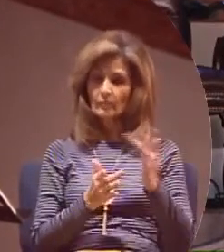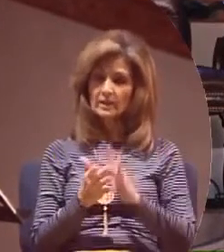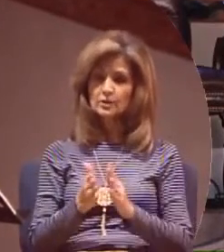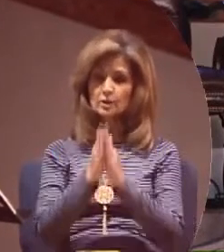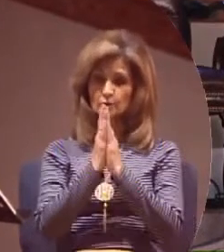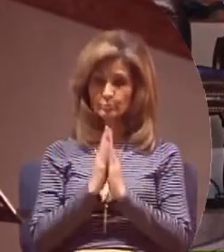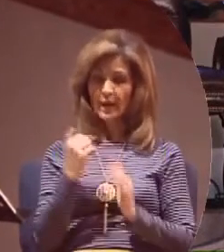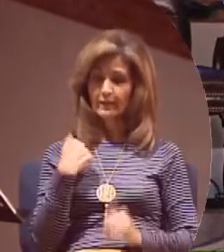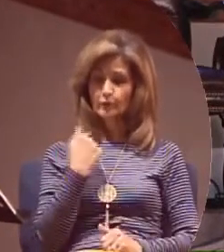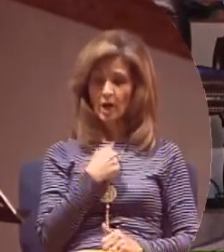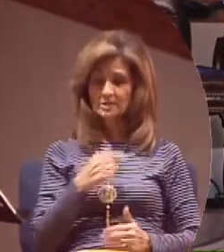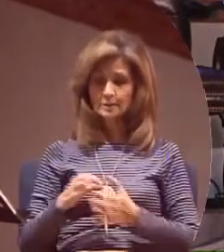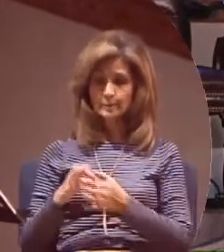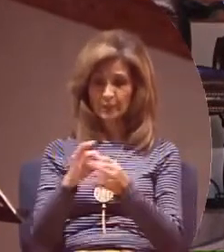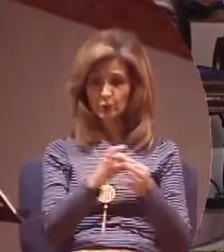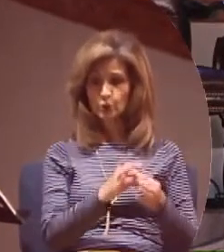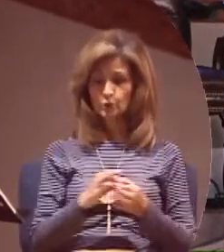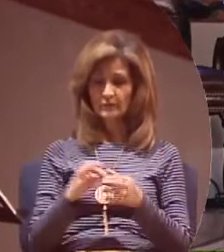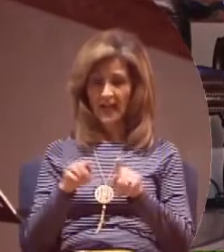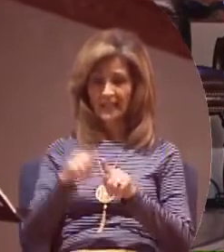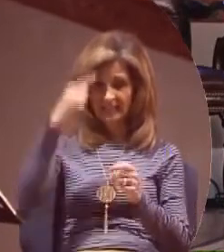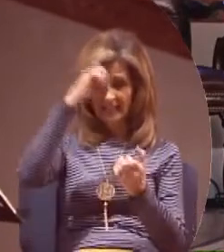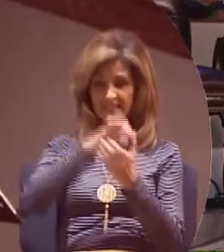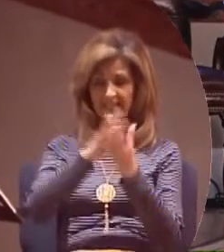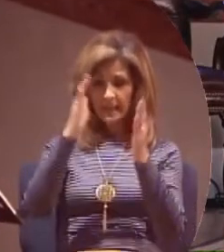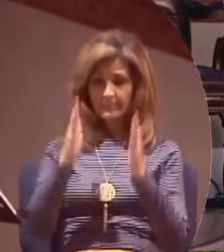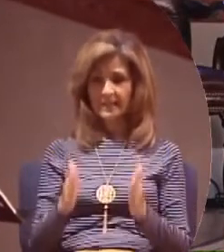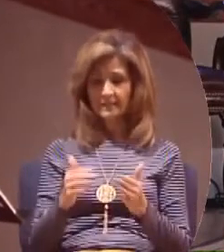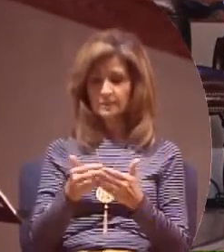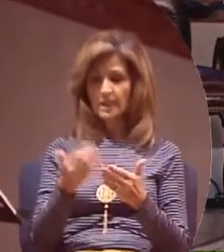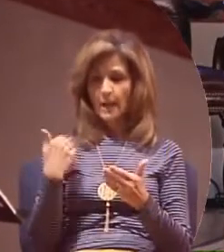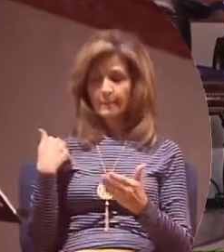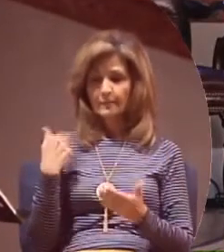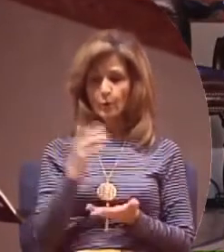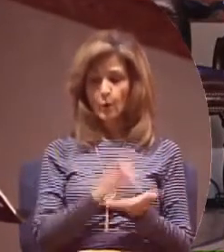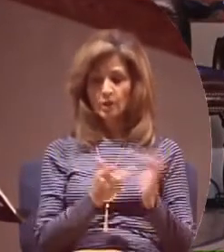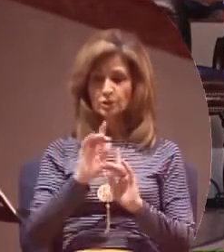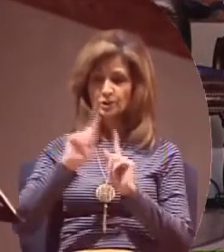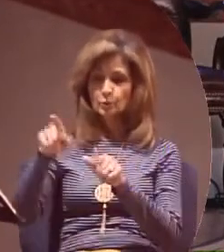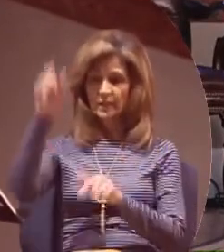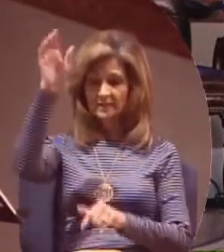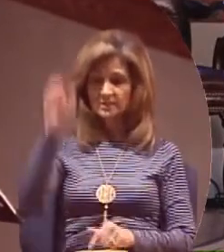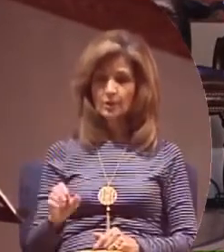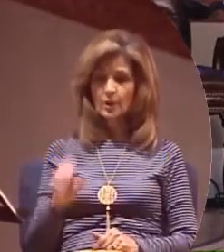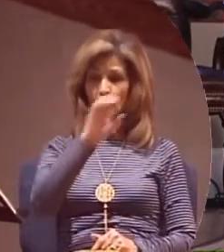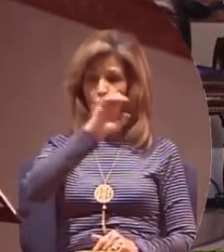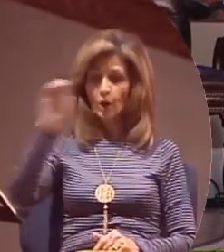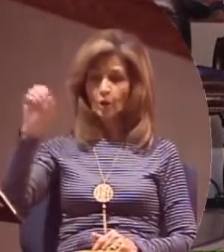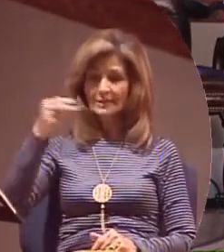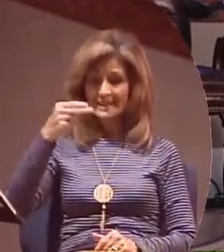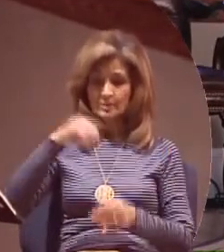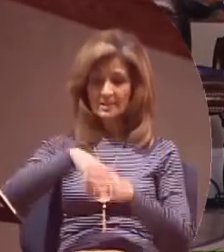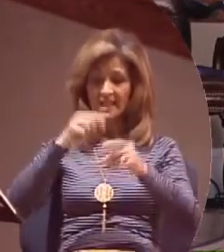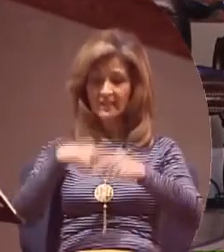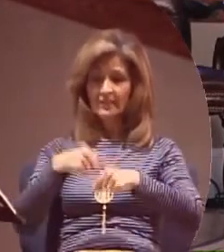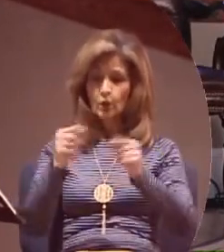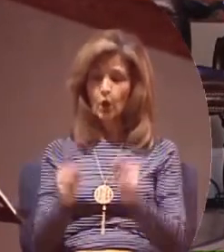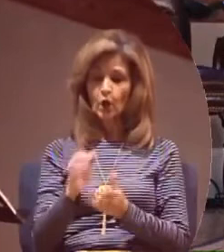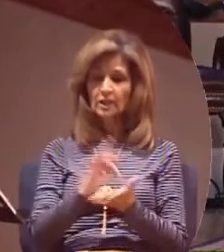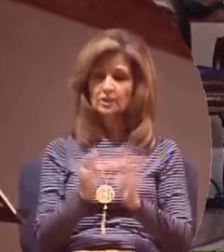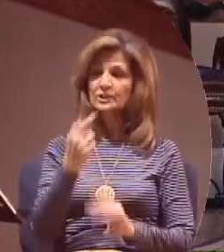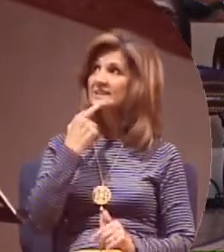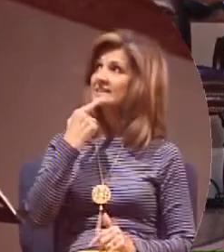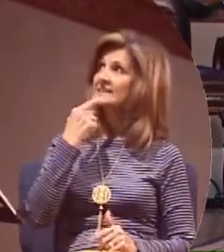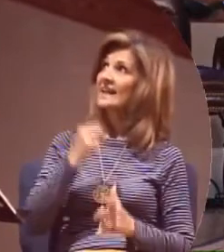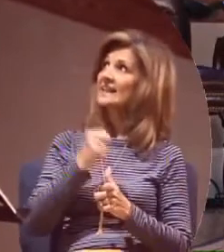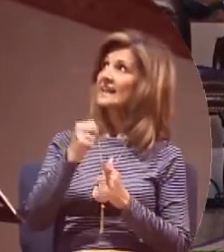for us to be unified together as believers? Right before he went to the cross in John 17 in the Garden of Gethsemane, Jesus said this: "Neither pray